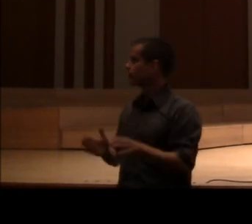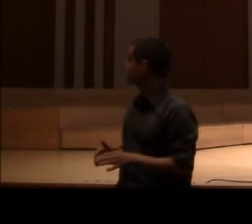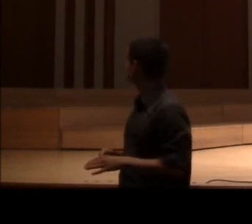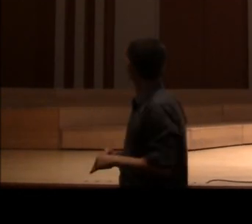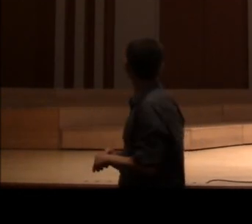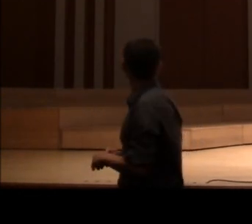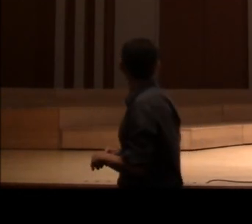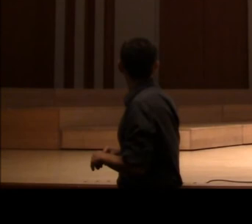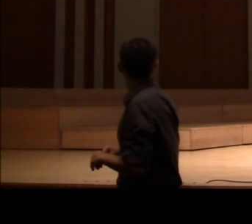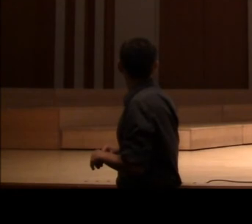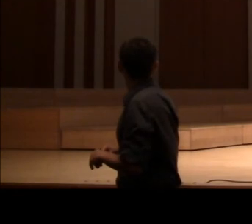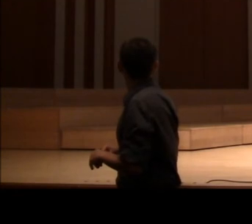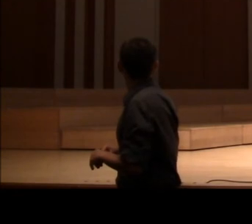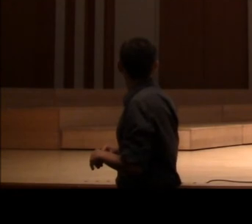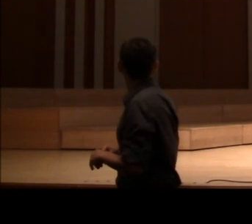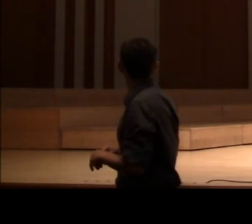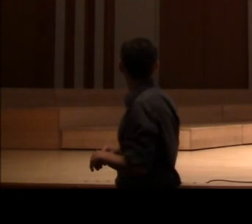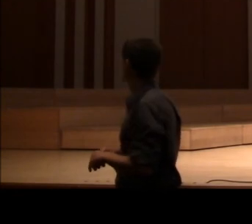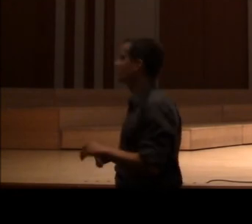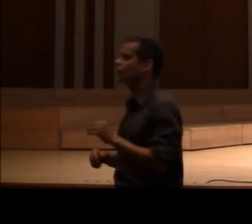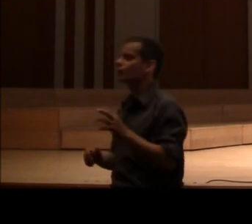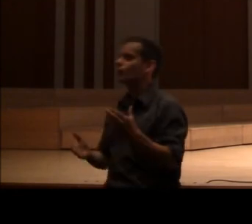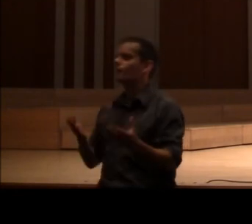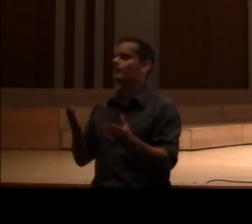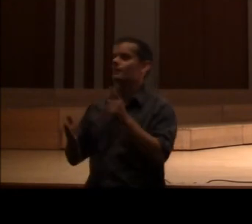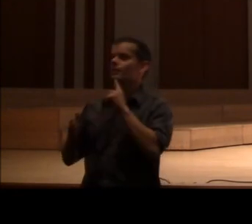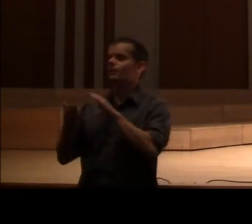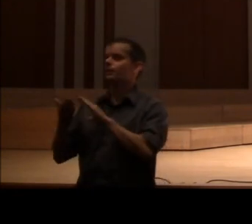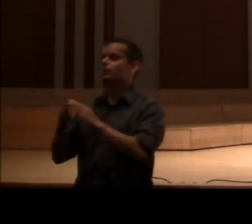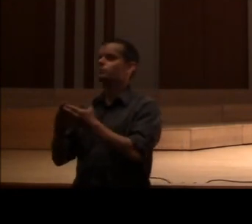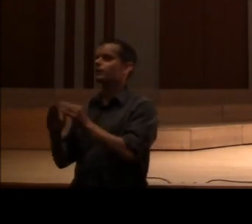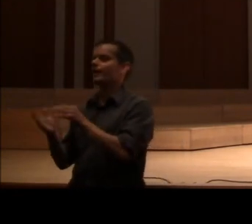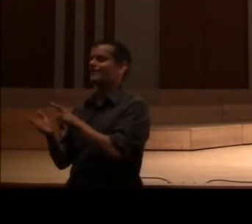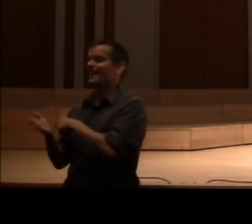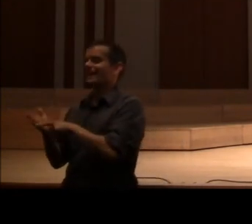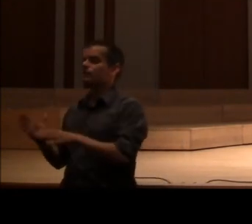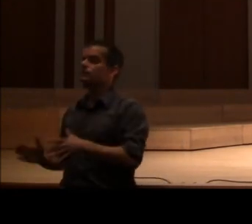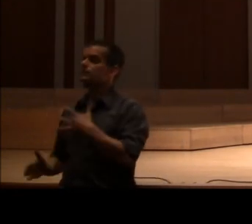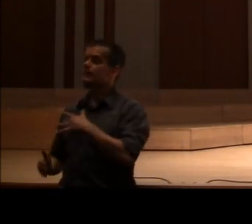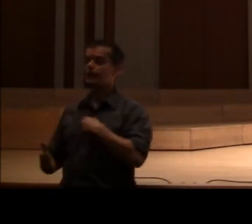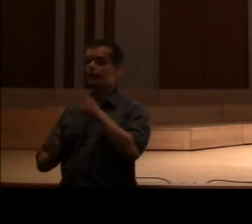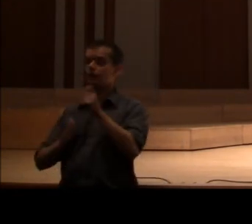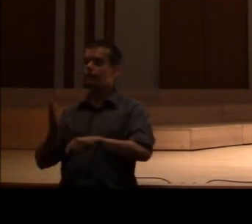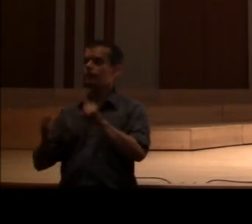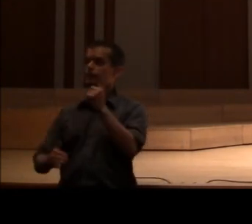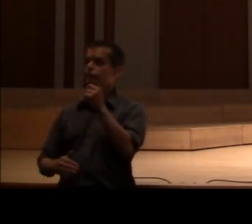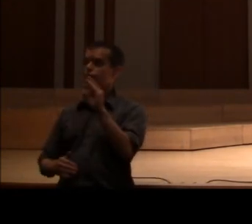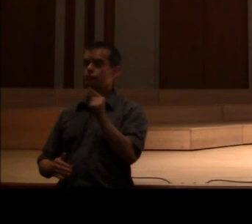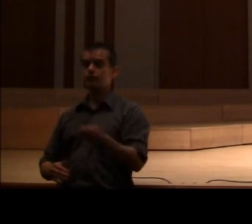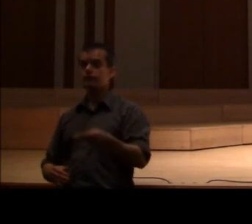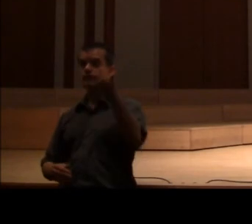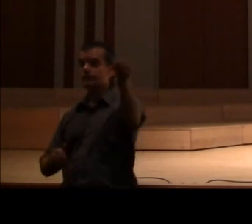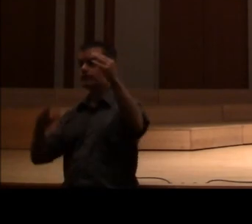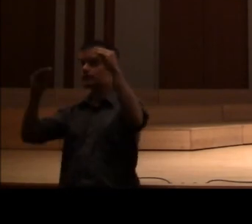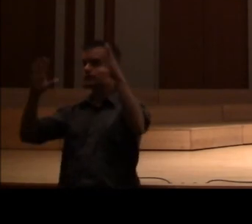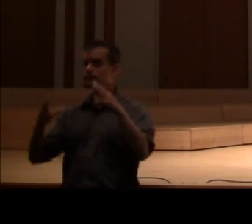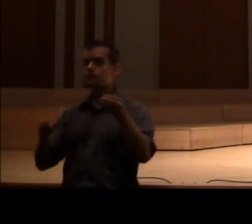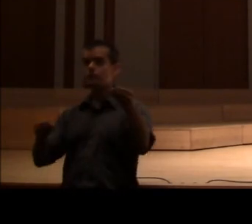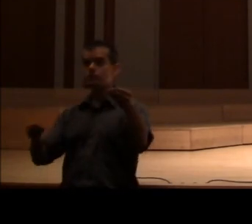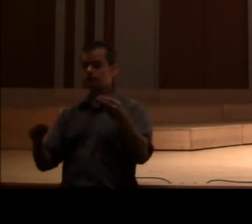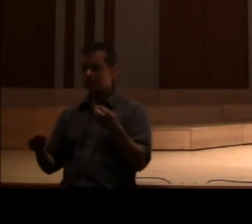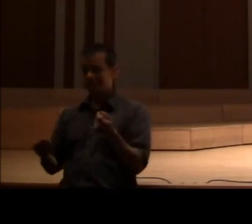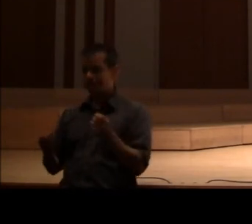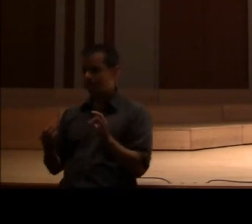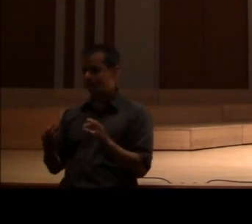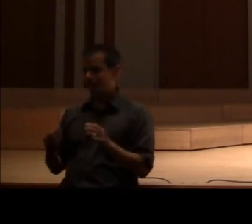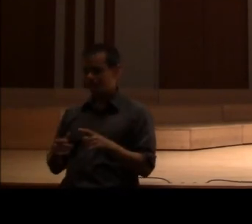well. Because one thing that I've noticed in my own experience with writing is that often I'll write a first draft, an essay, and I'll submit it to the teacher. I might get a little bit of feedback,